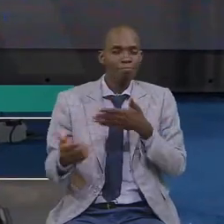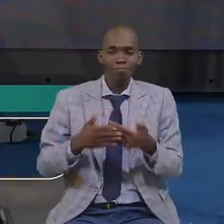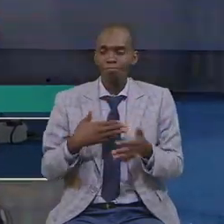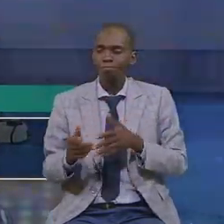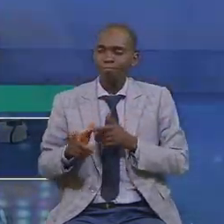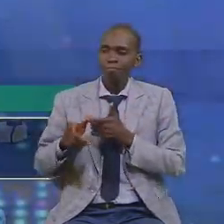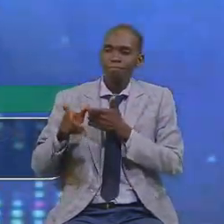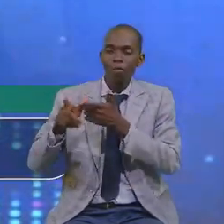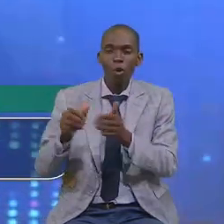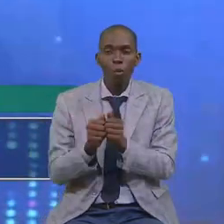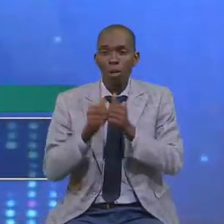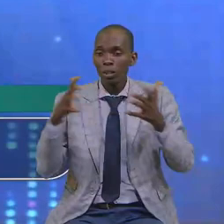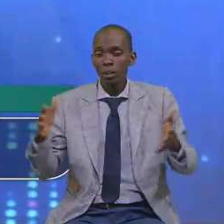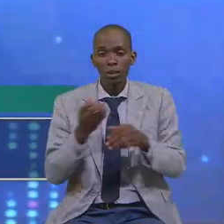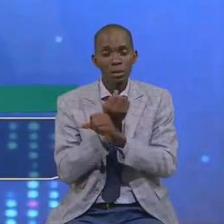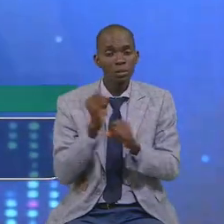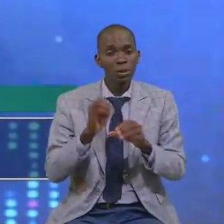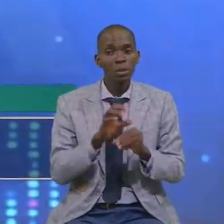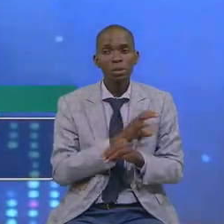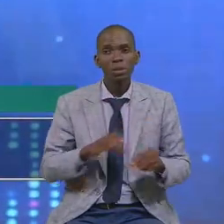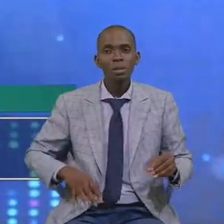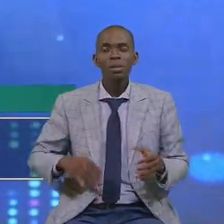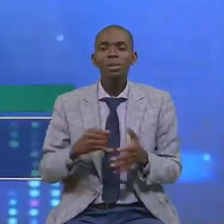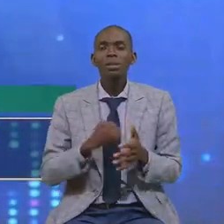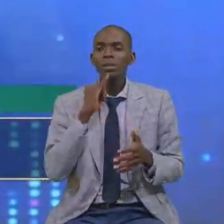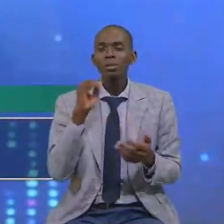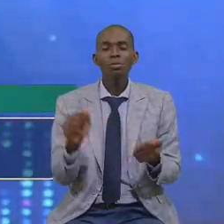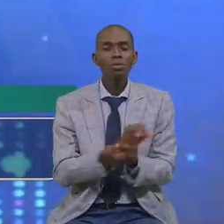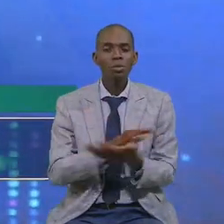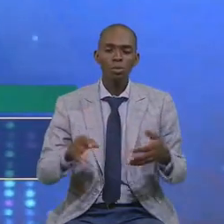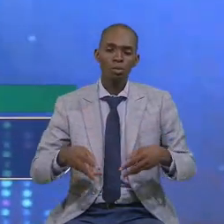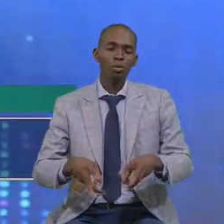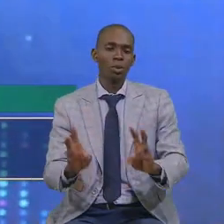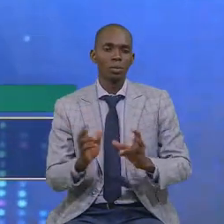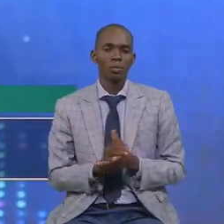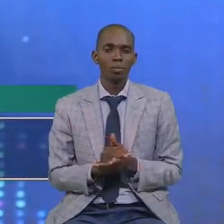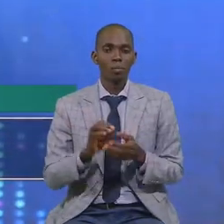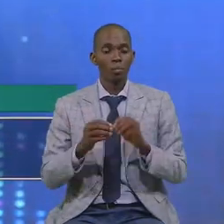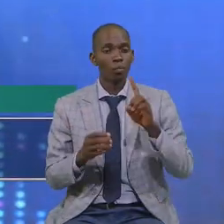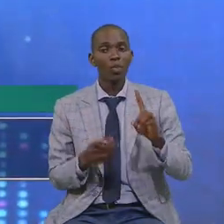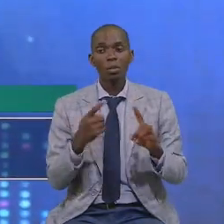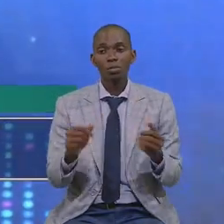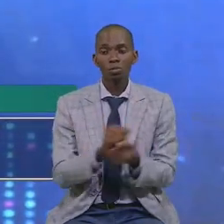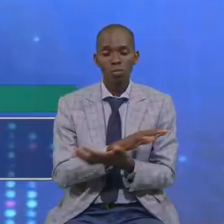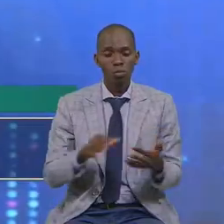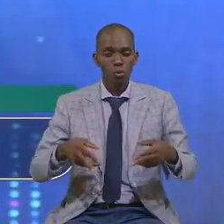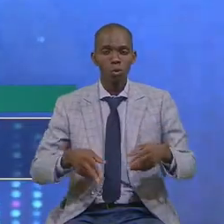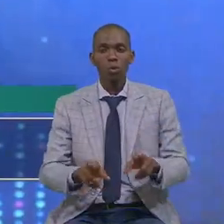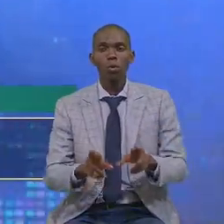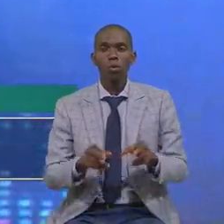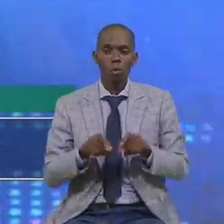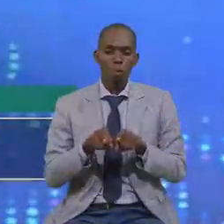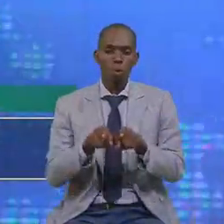without salvation in Christ, it's a ruinous road. Number one, the ruinous road while